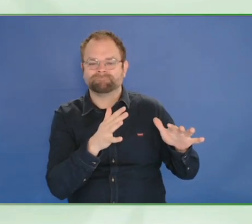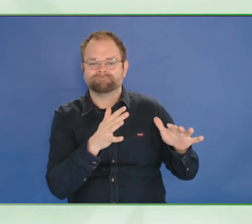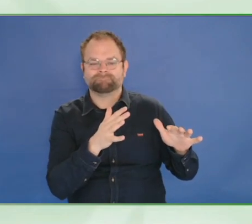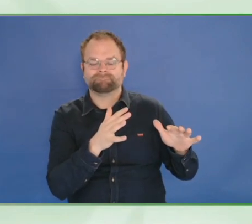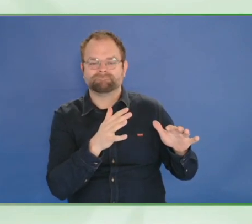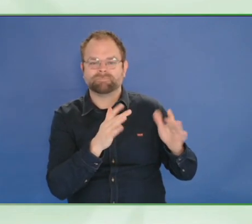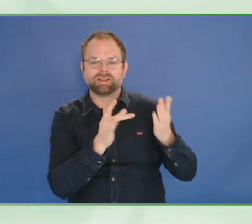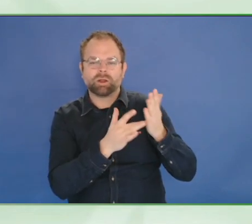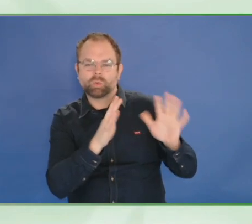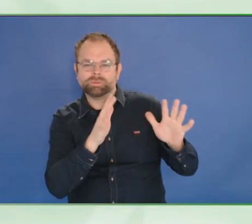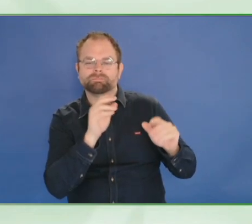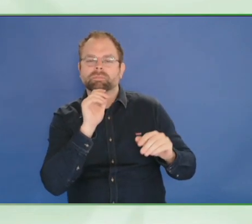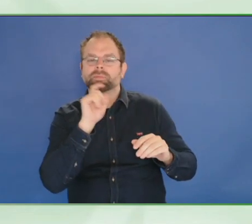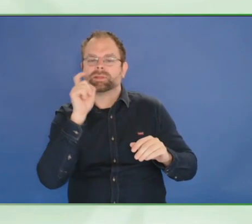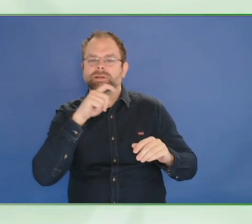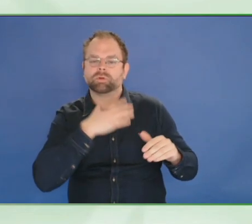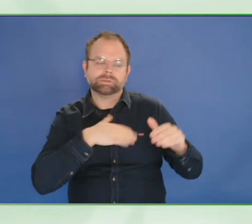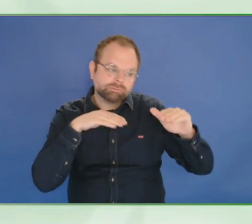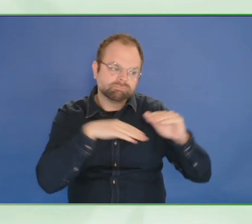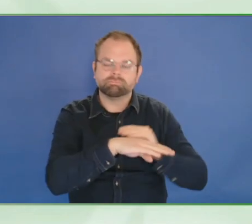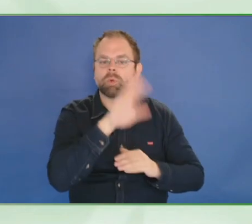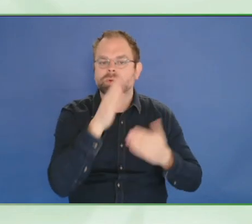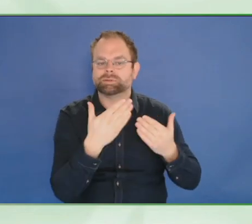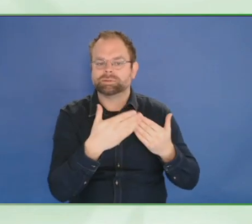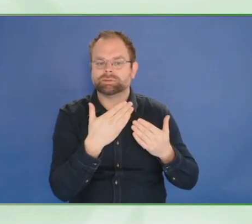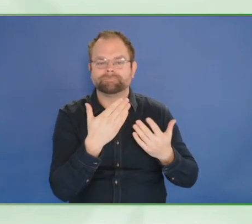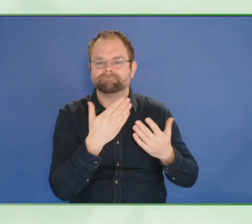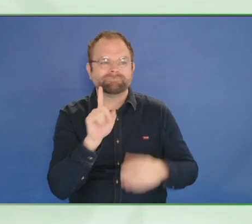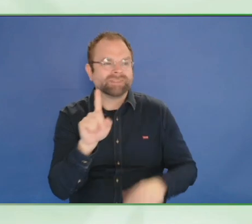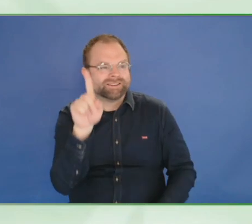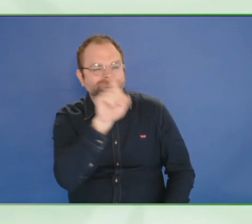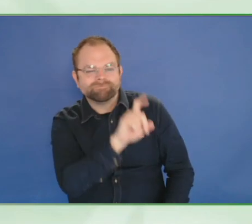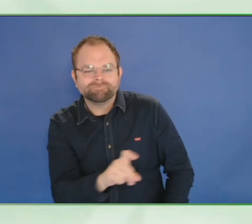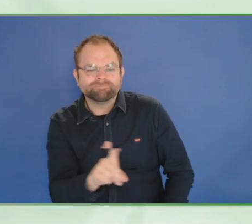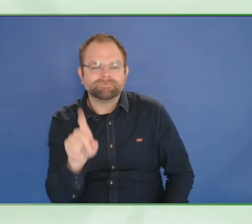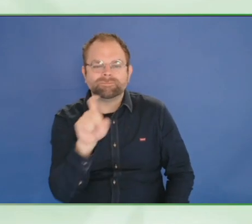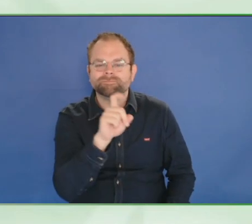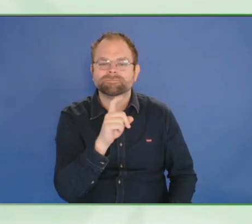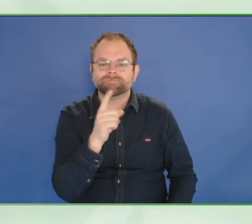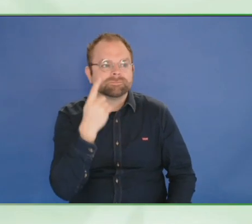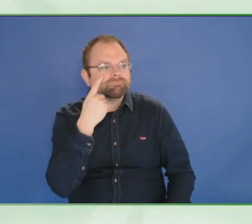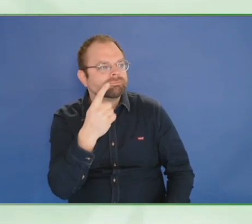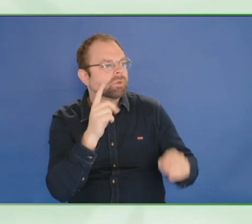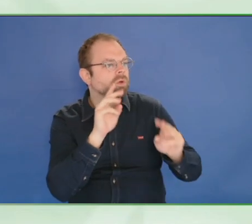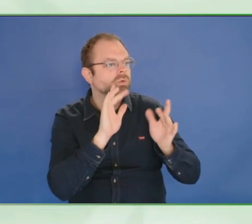currently, the online systems are available when needed.